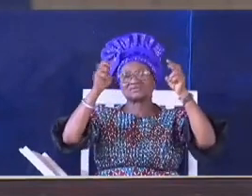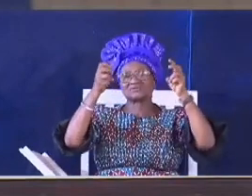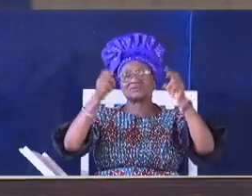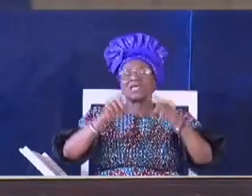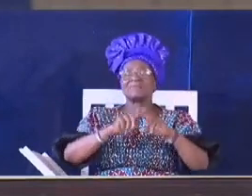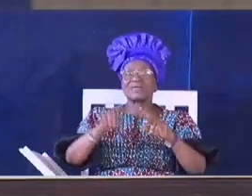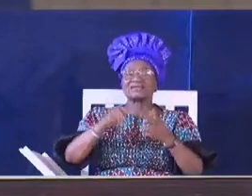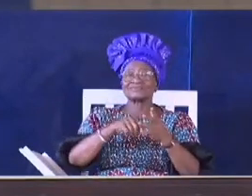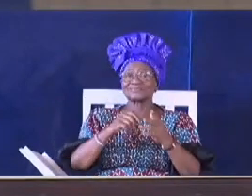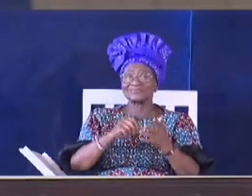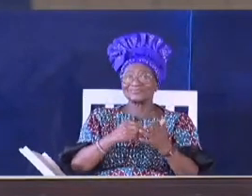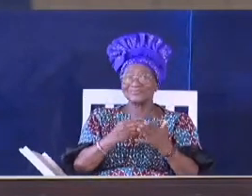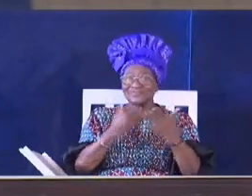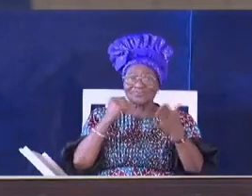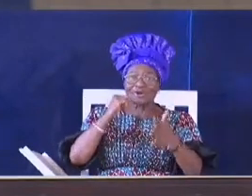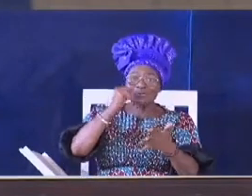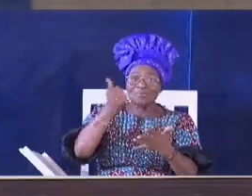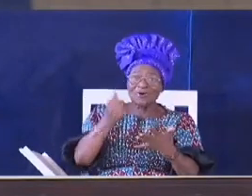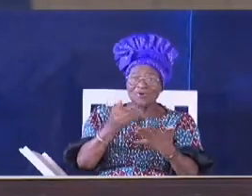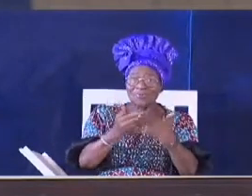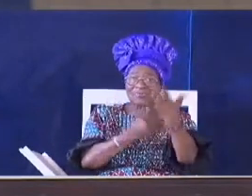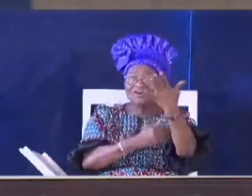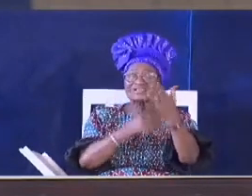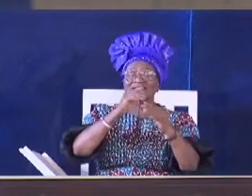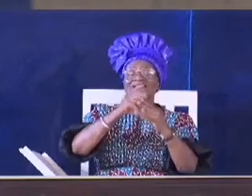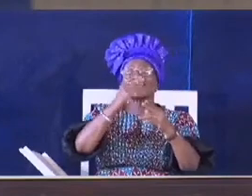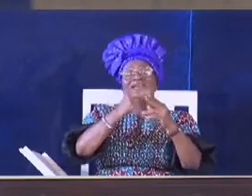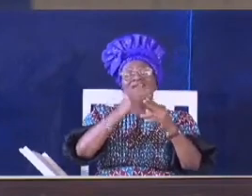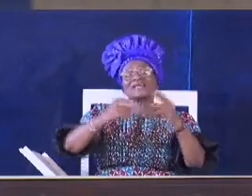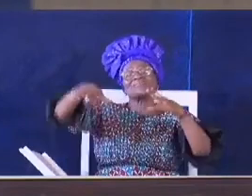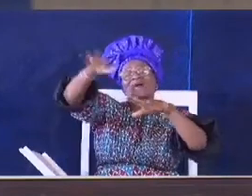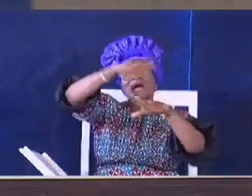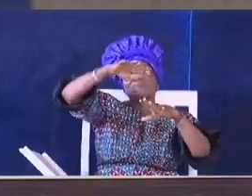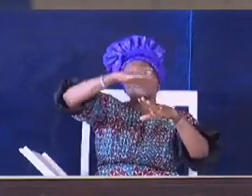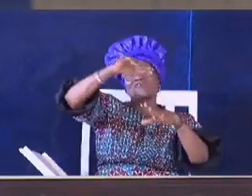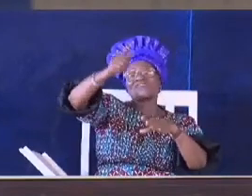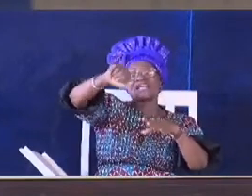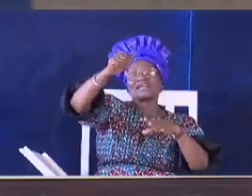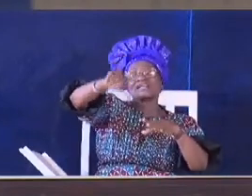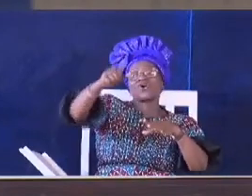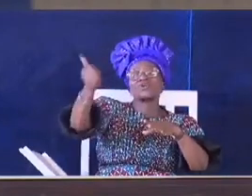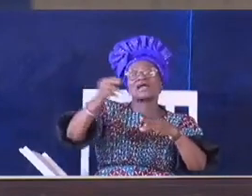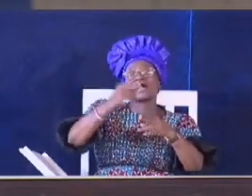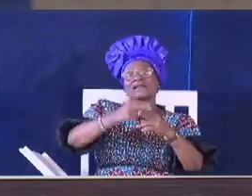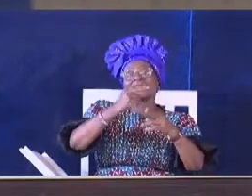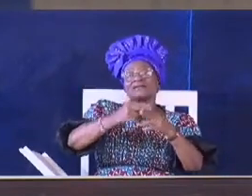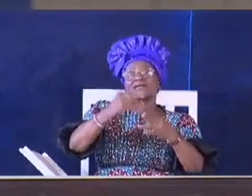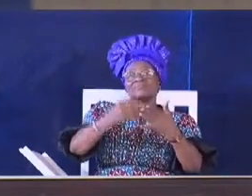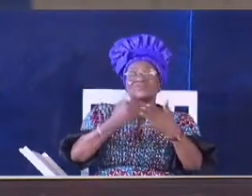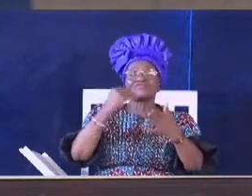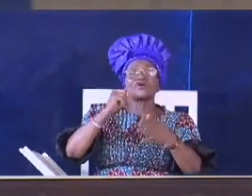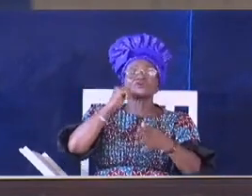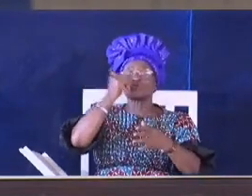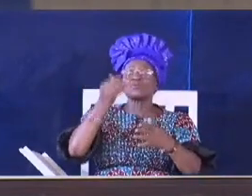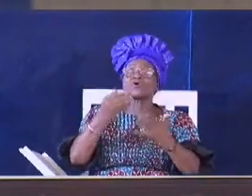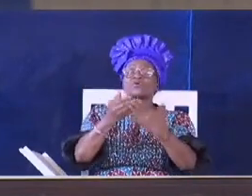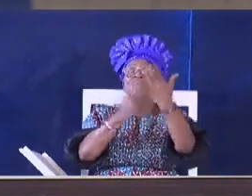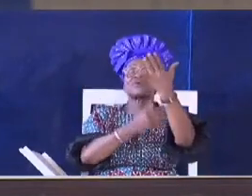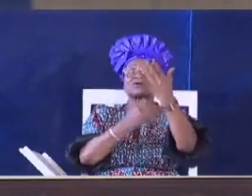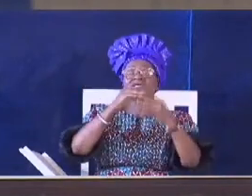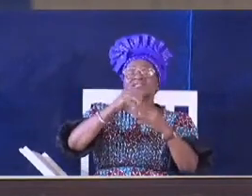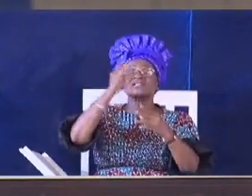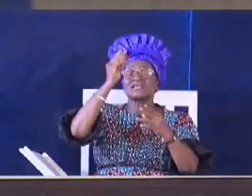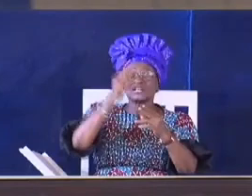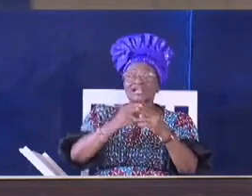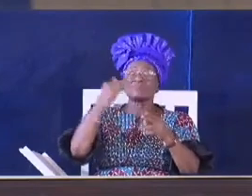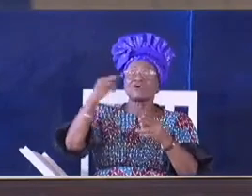morning, in the name that's above every other name, before tomorrow morning, in the name of the one